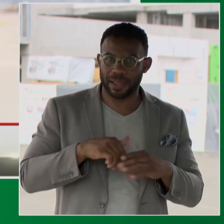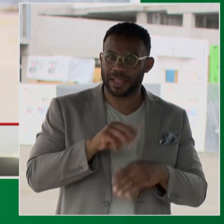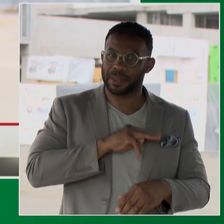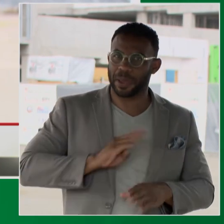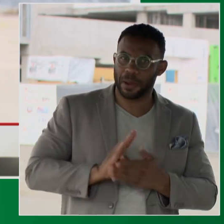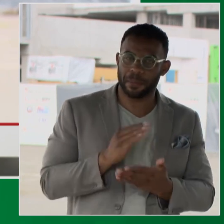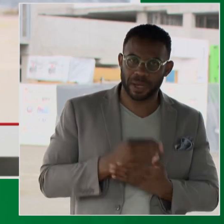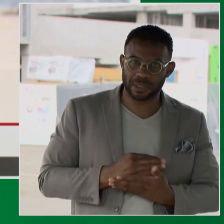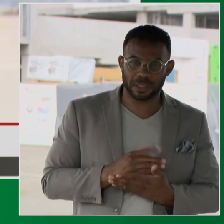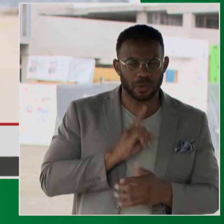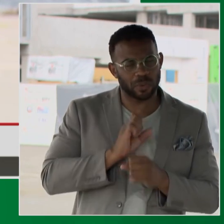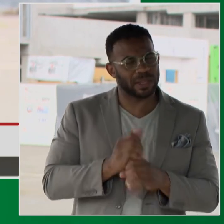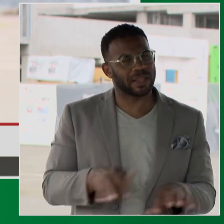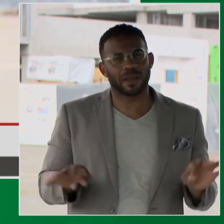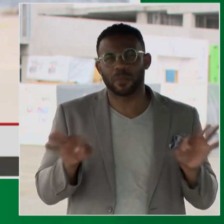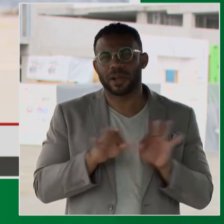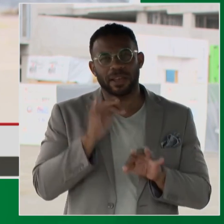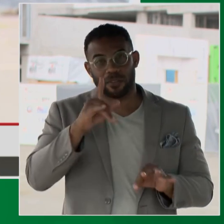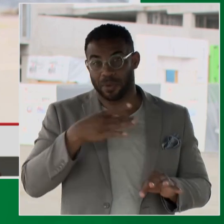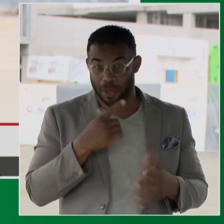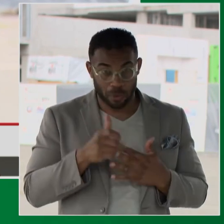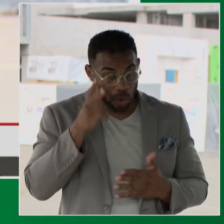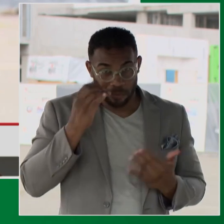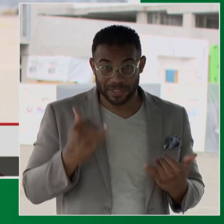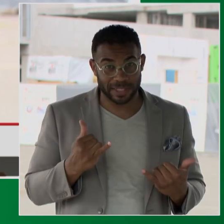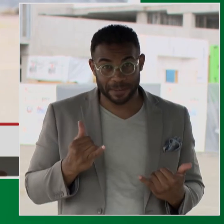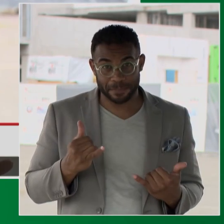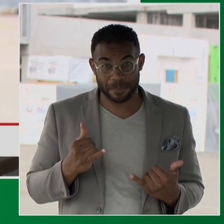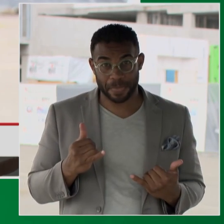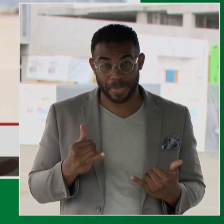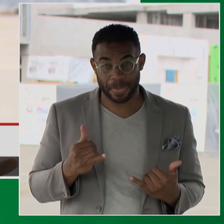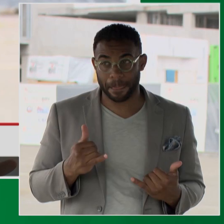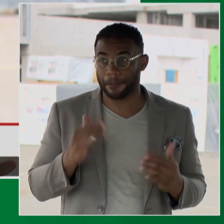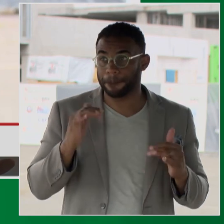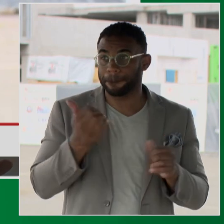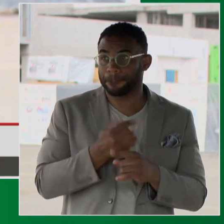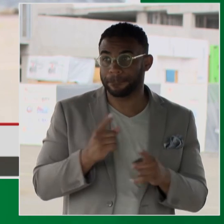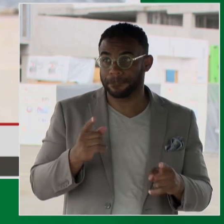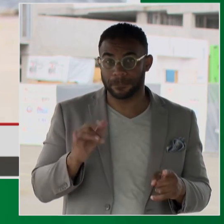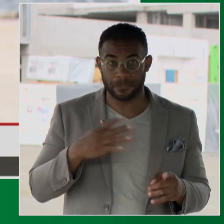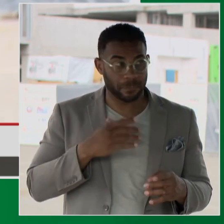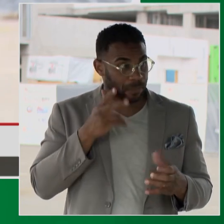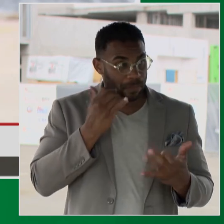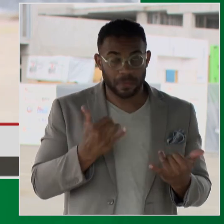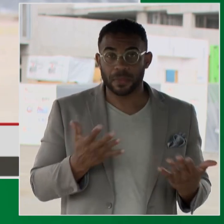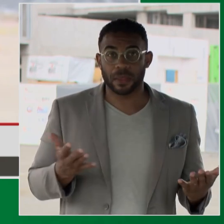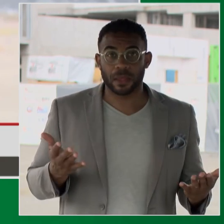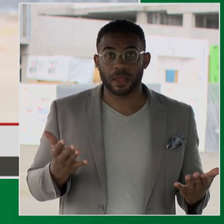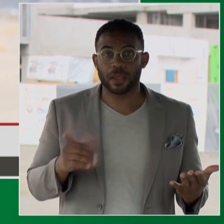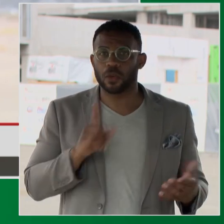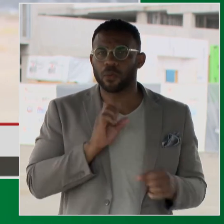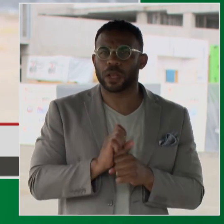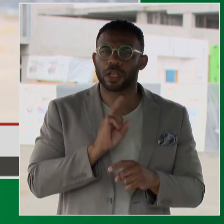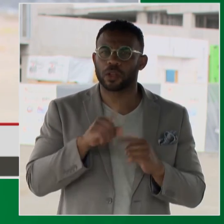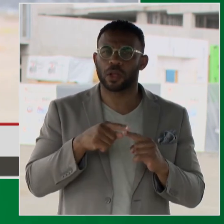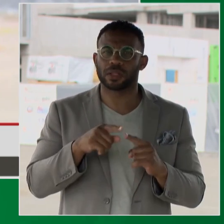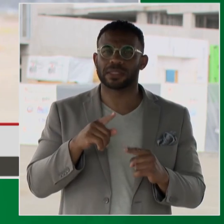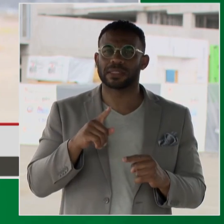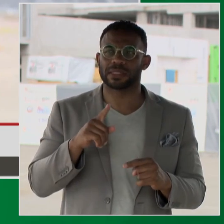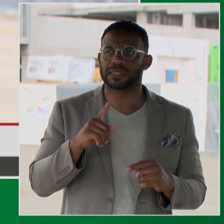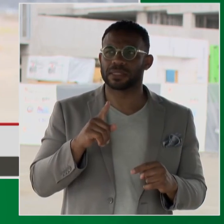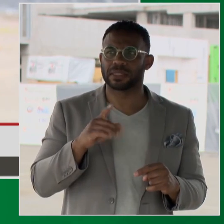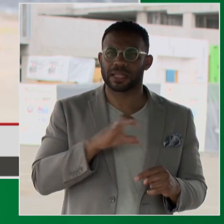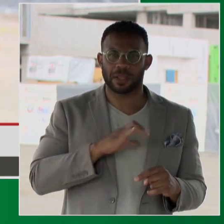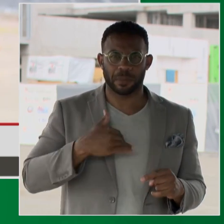mayor's budget. But it's really important that if you like what you've heard today, and I hope everybody's liked what they've heard today, that you really talk to council members